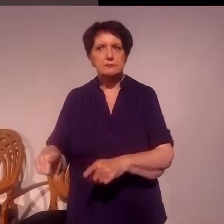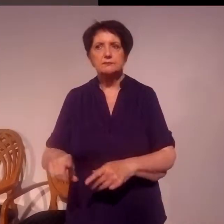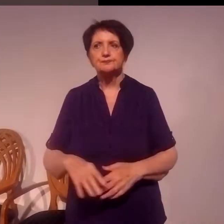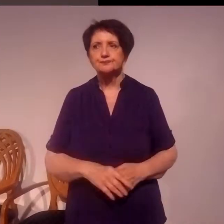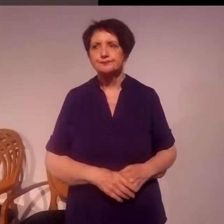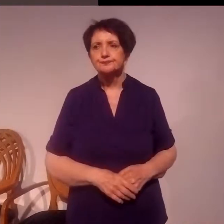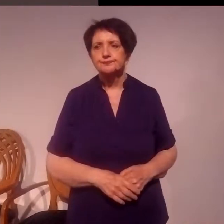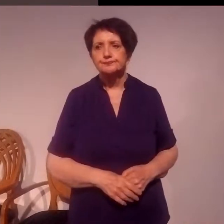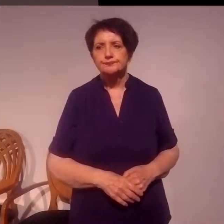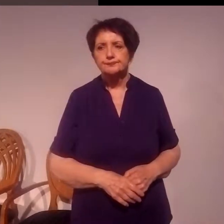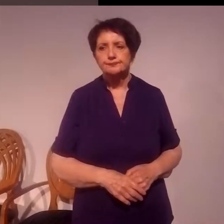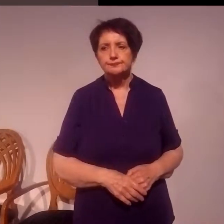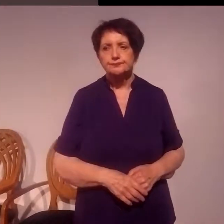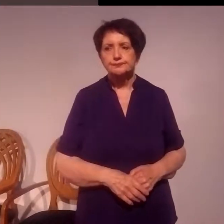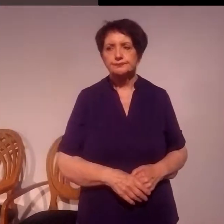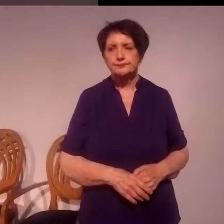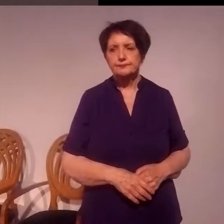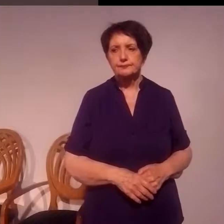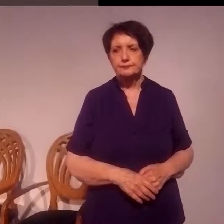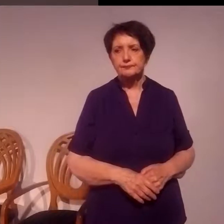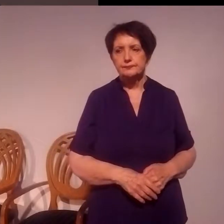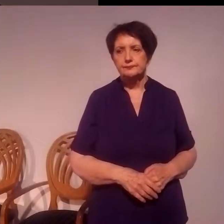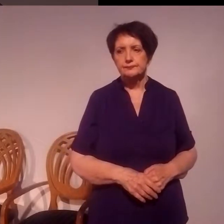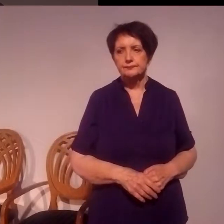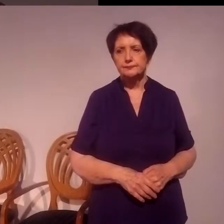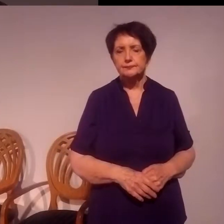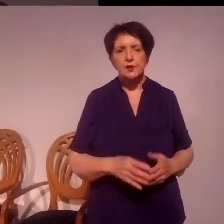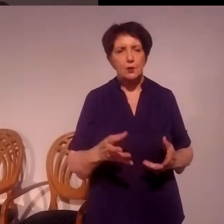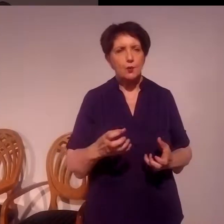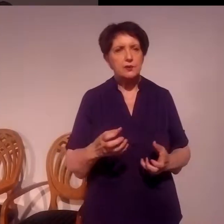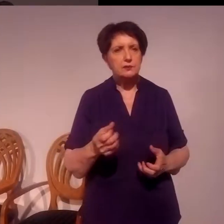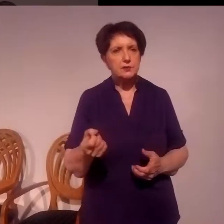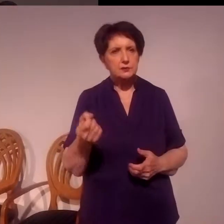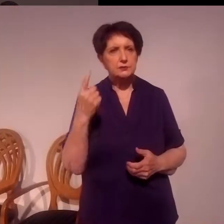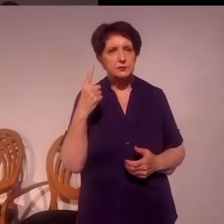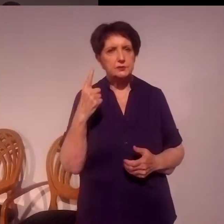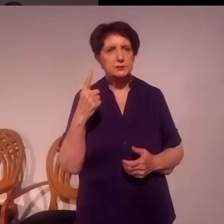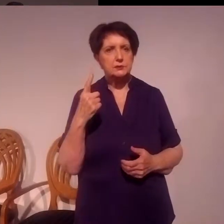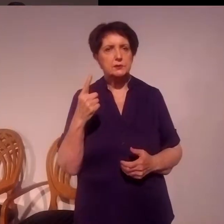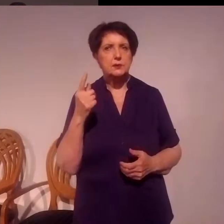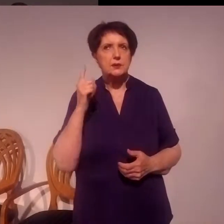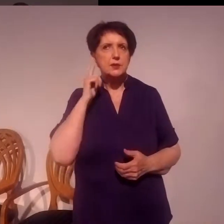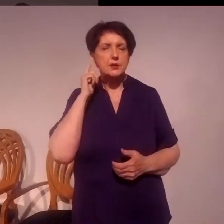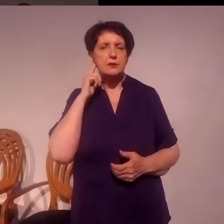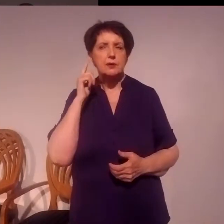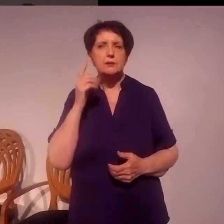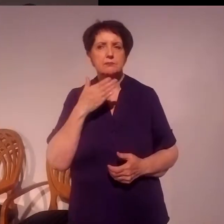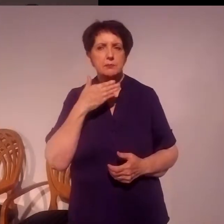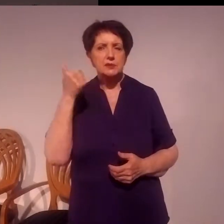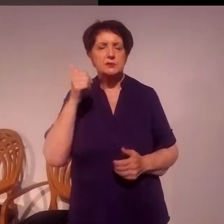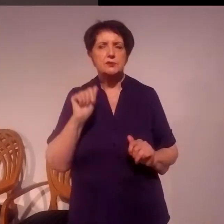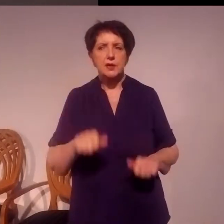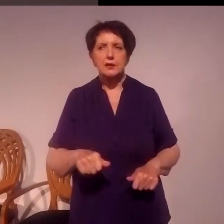And I want you to soak this up as best you can.